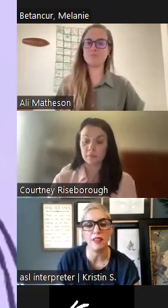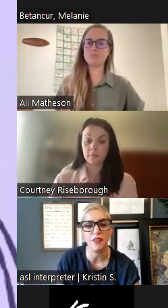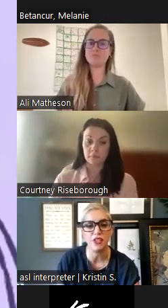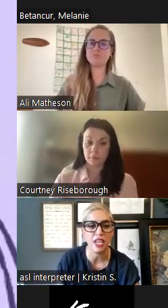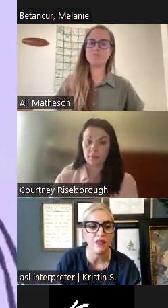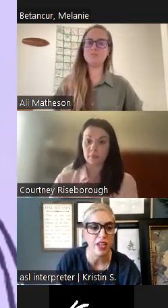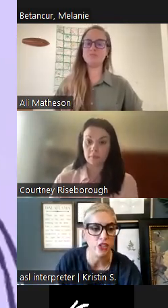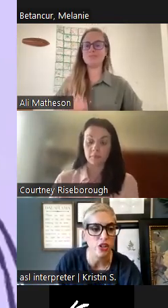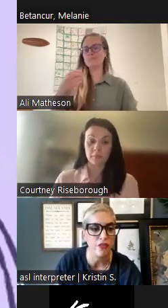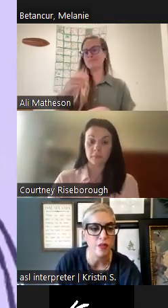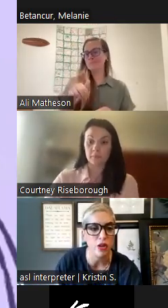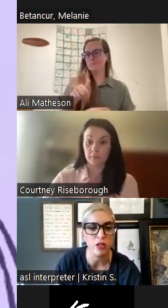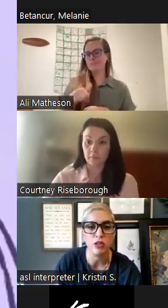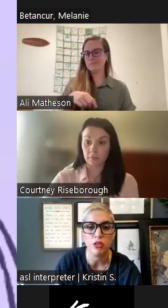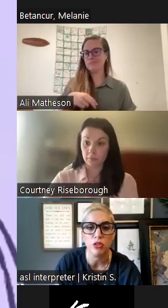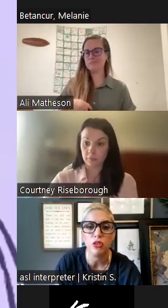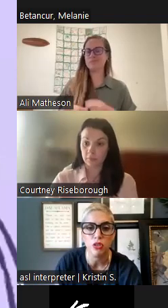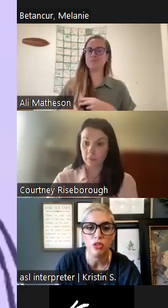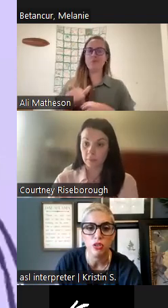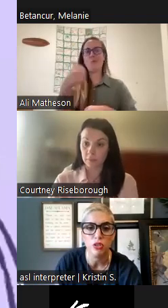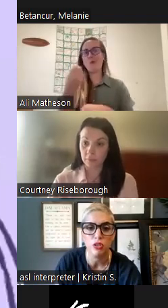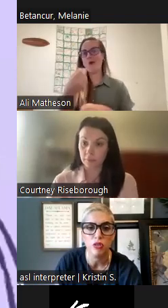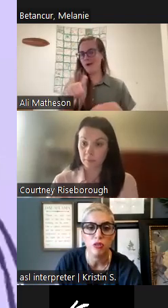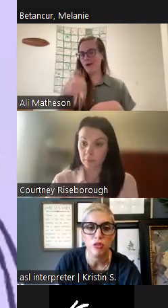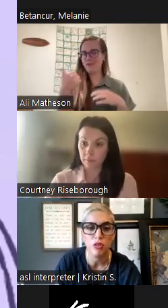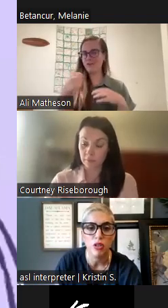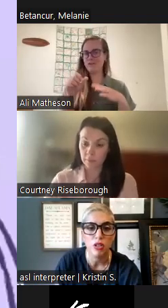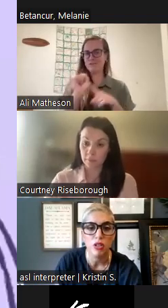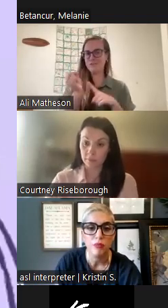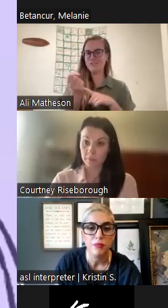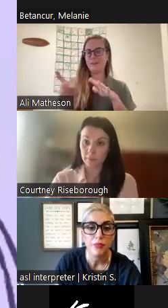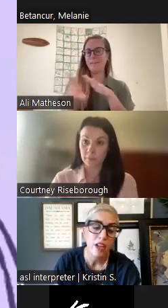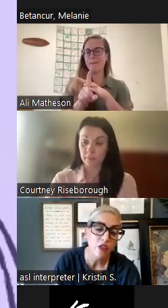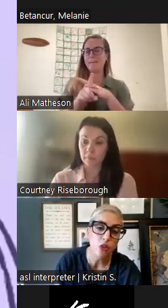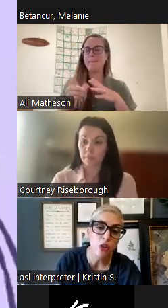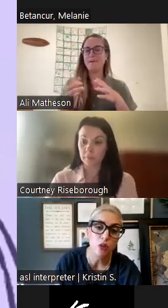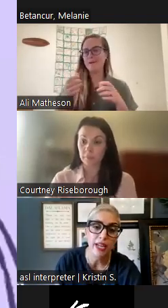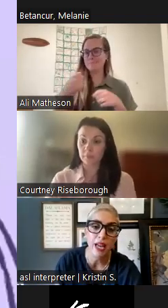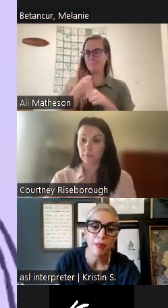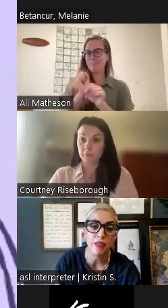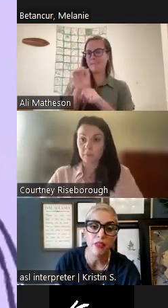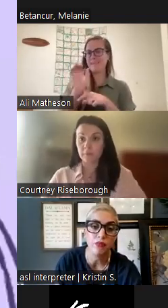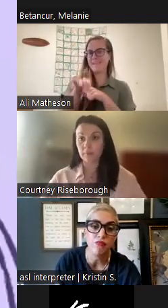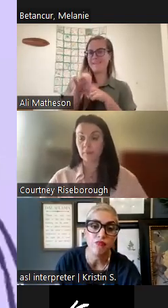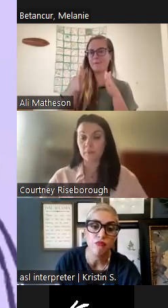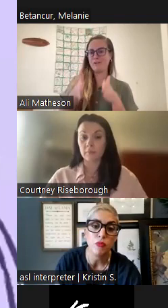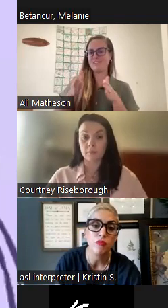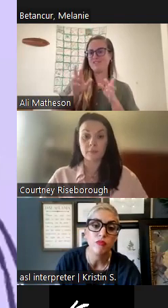that could be a way that they're taking advantage of their partner. another situation might